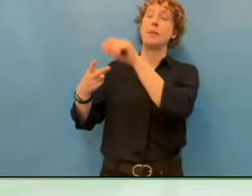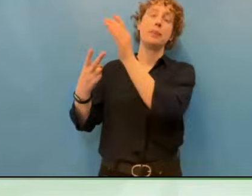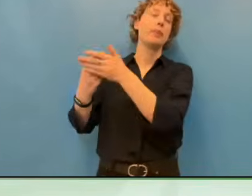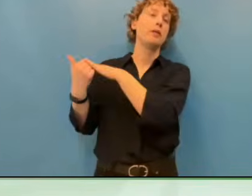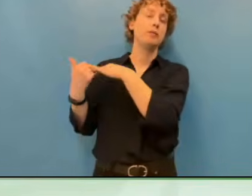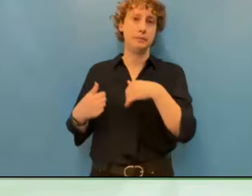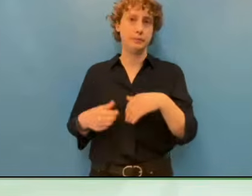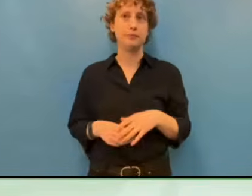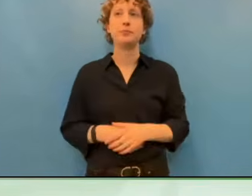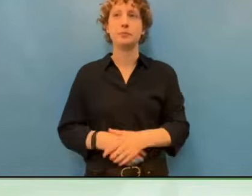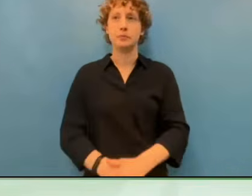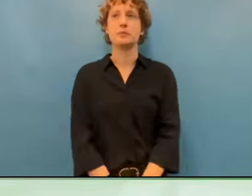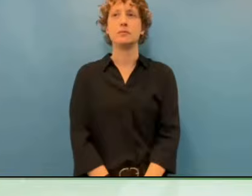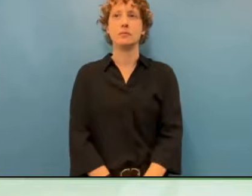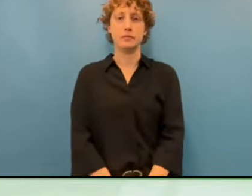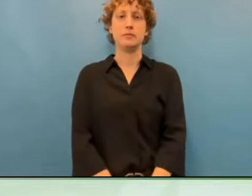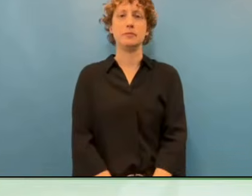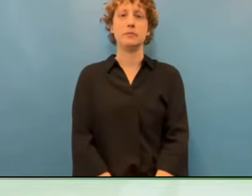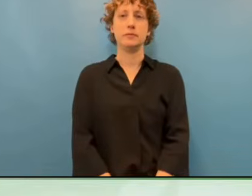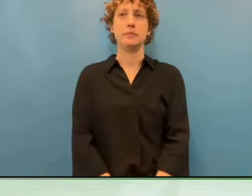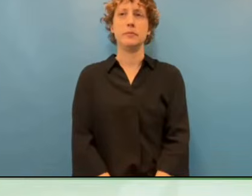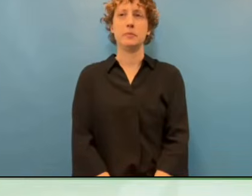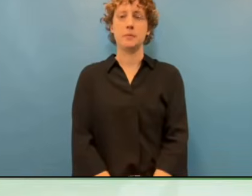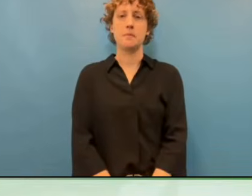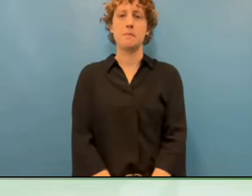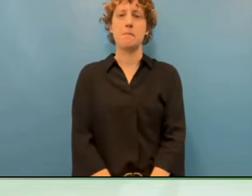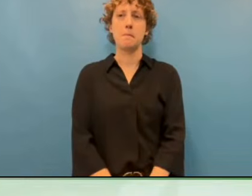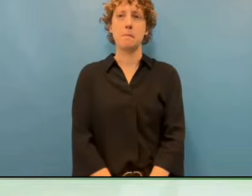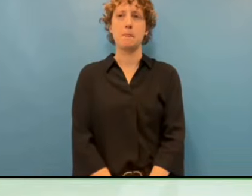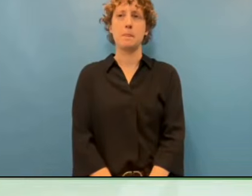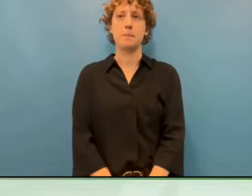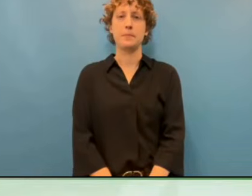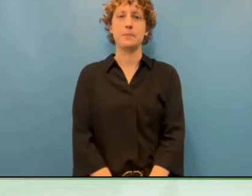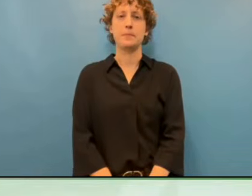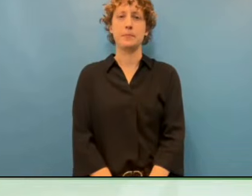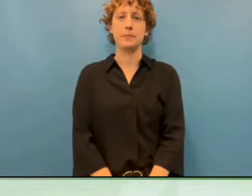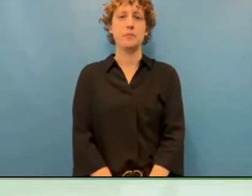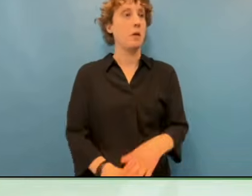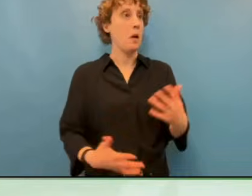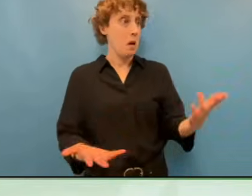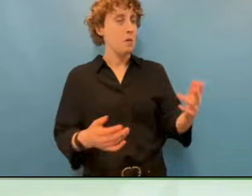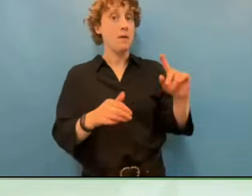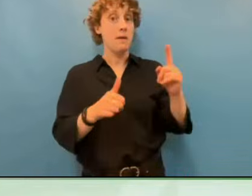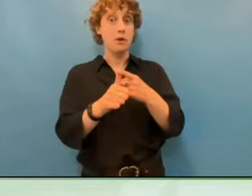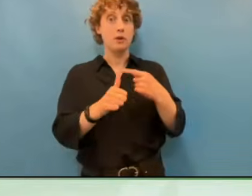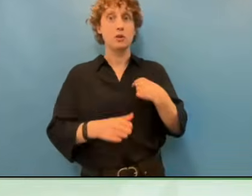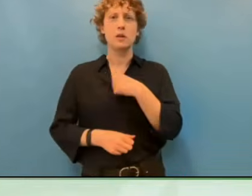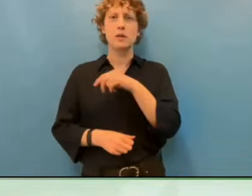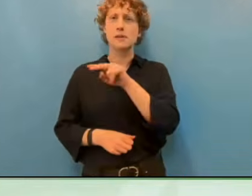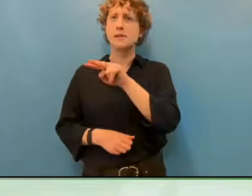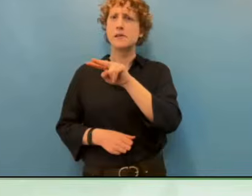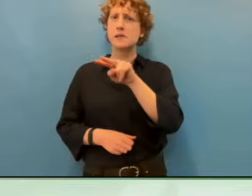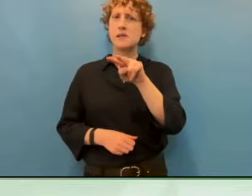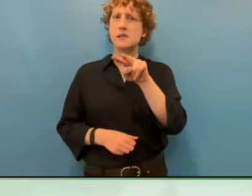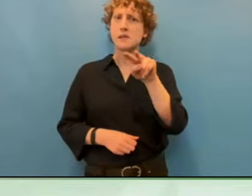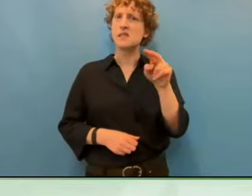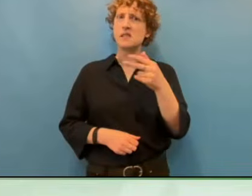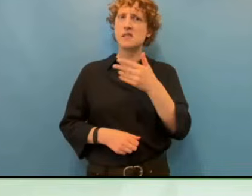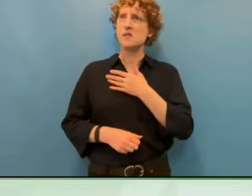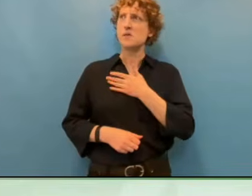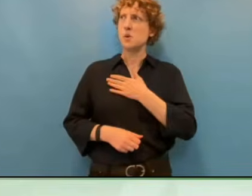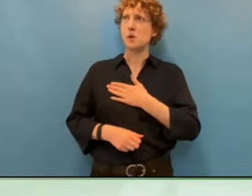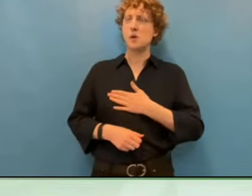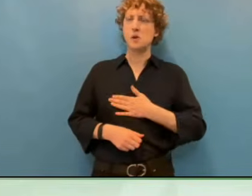recognized when starting engaging with that, we said, oh, well, we want to be by everybody. And then we said, but who are everybody? And we started with the terms of